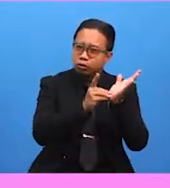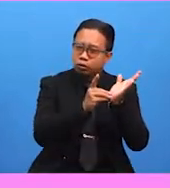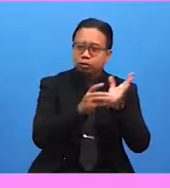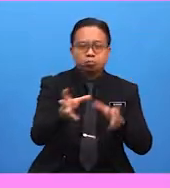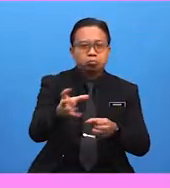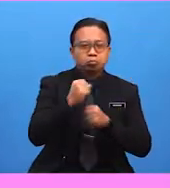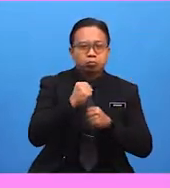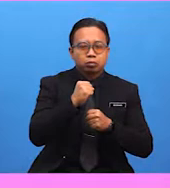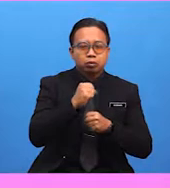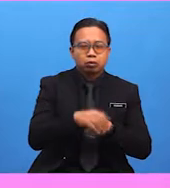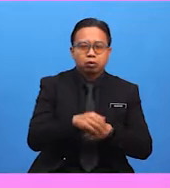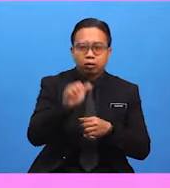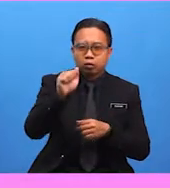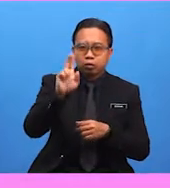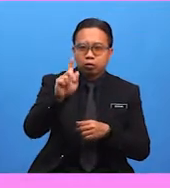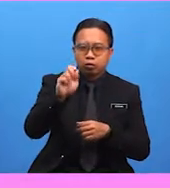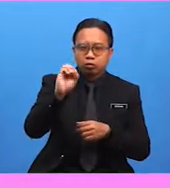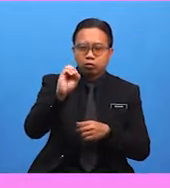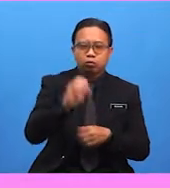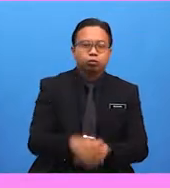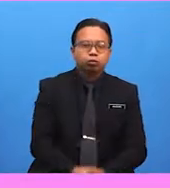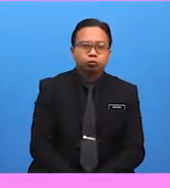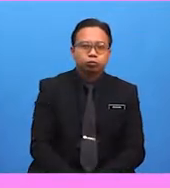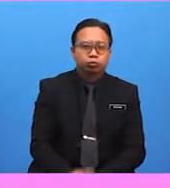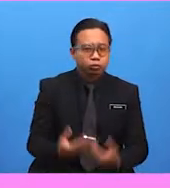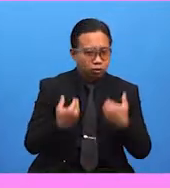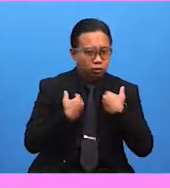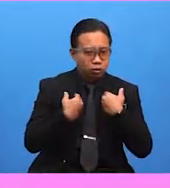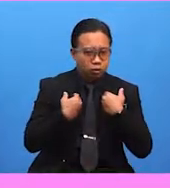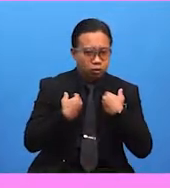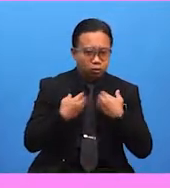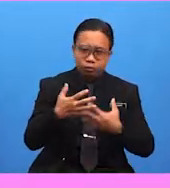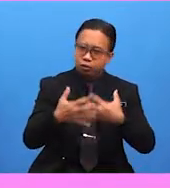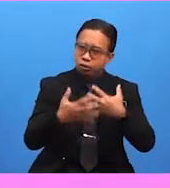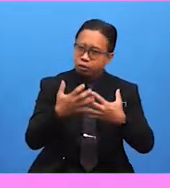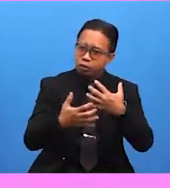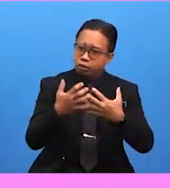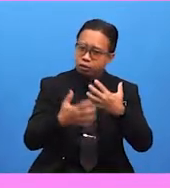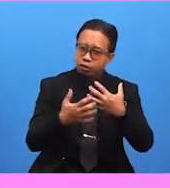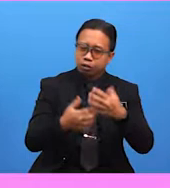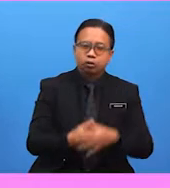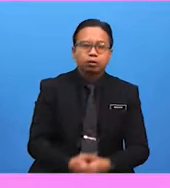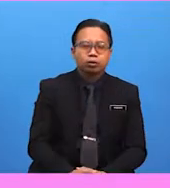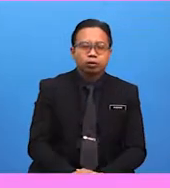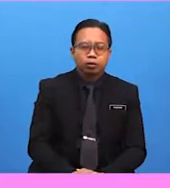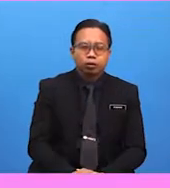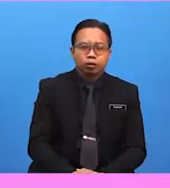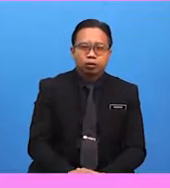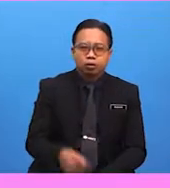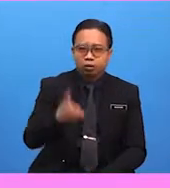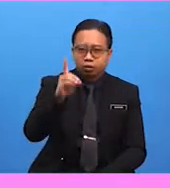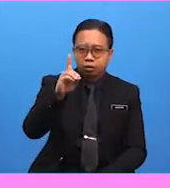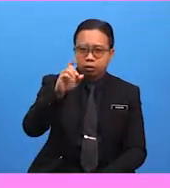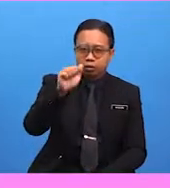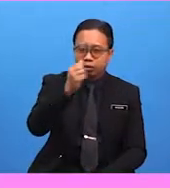getting automated. There is a machine in Stanford that is called Da